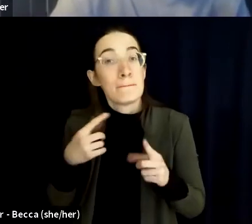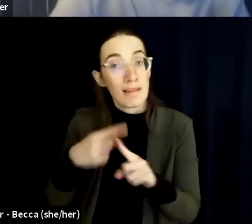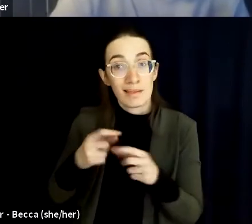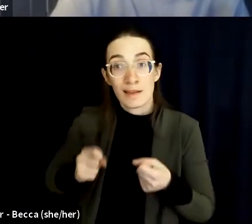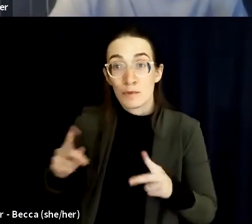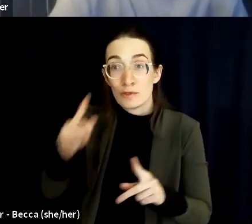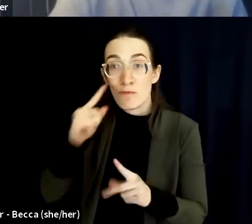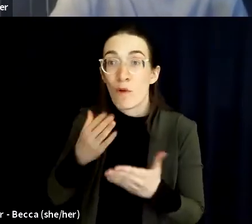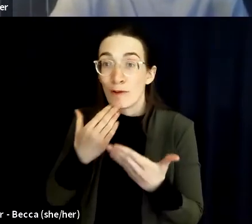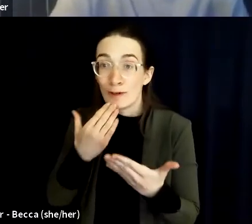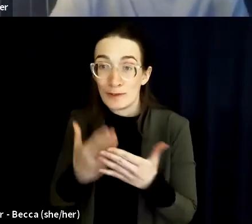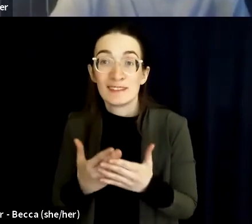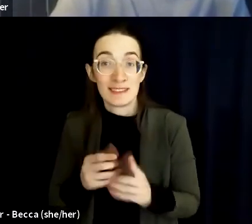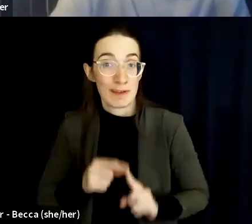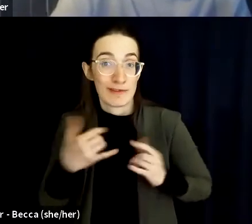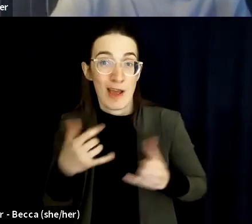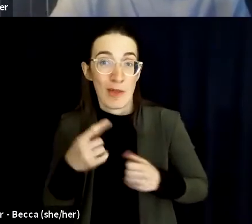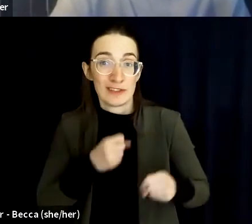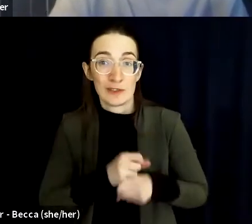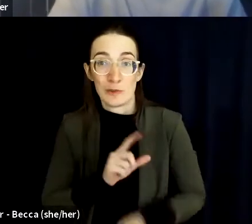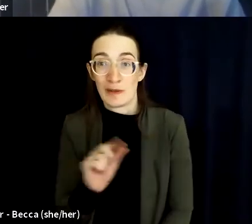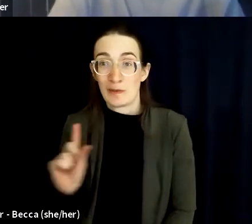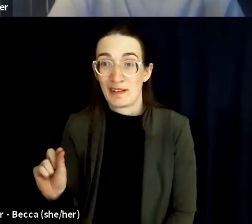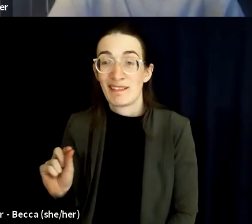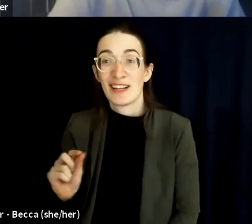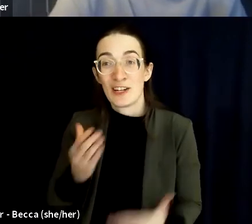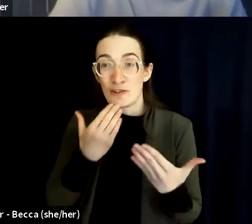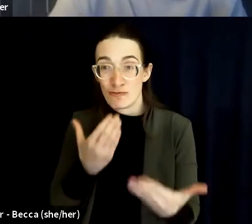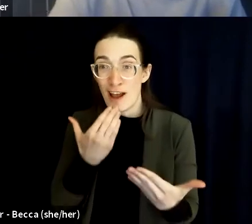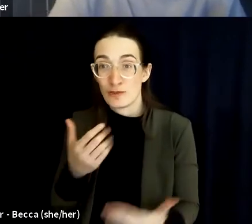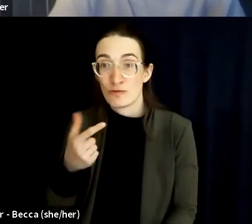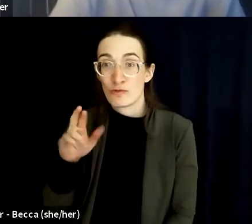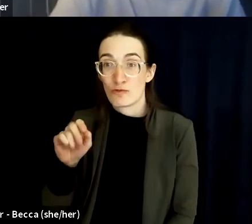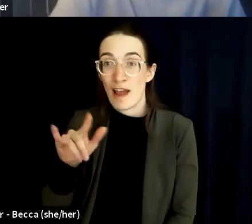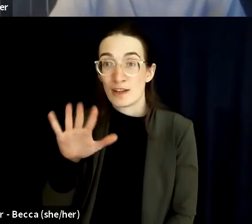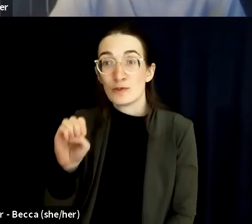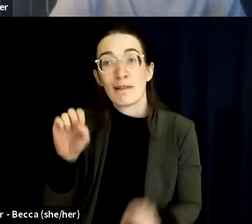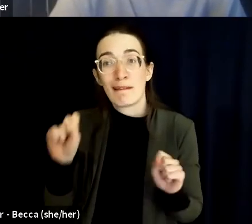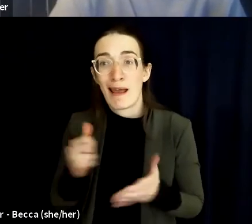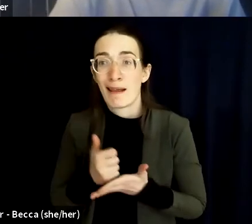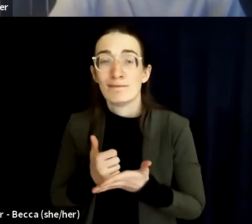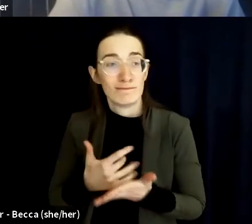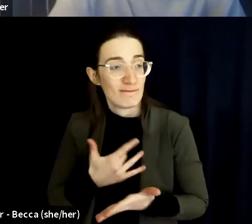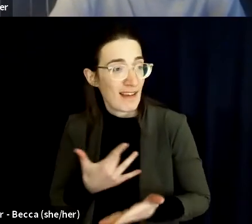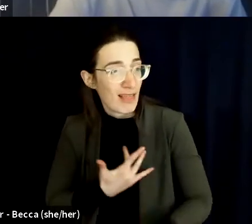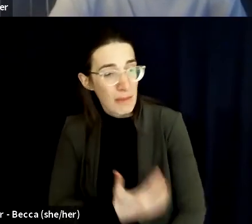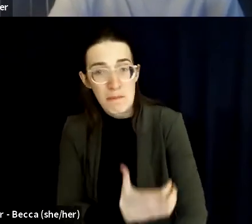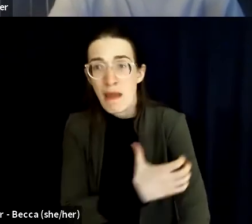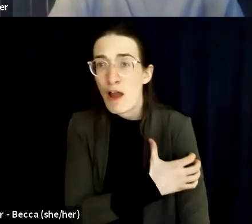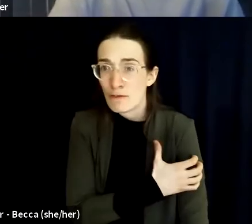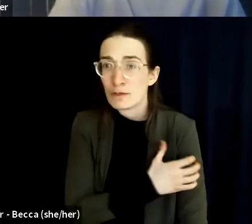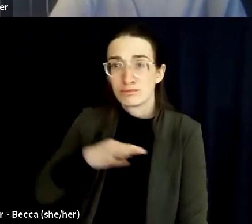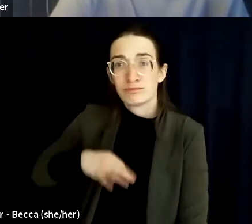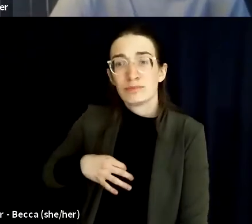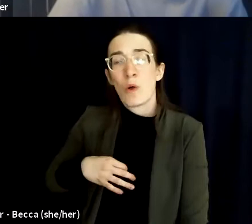in a year like 2020, sometimes gratitude can feel very powerful and very important, and others it can feel very painful, or